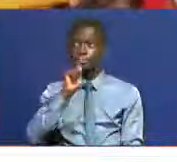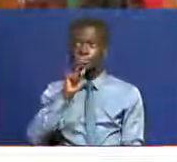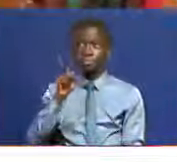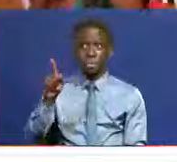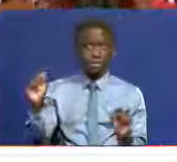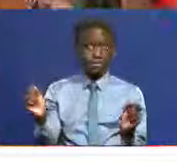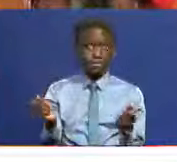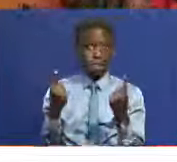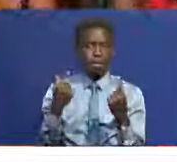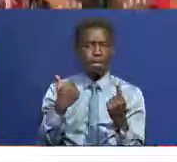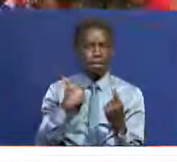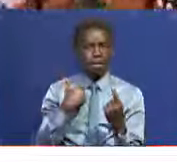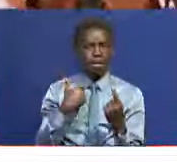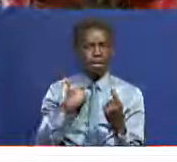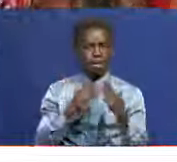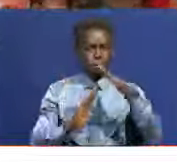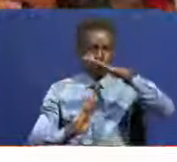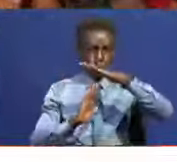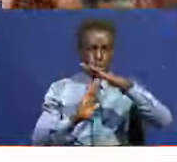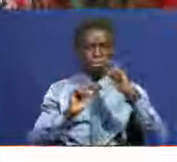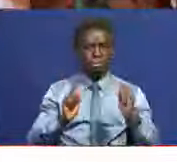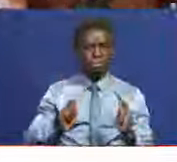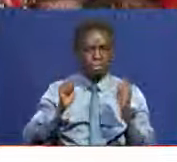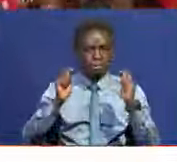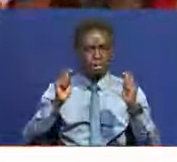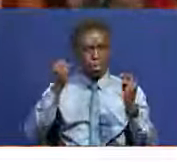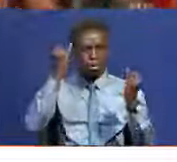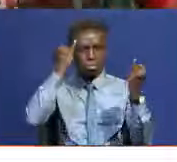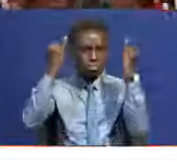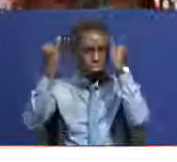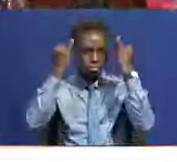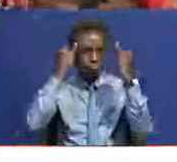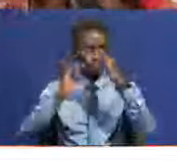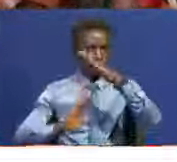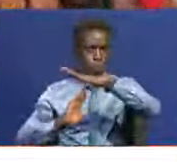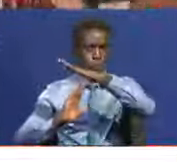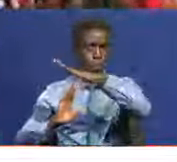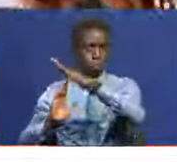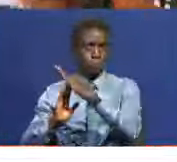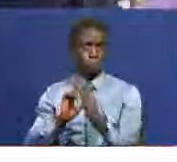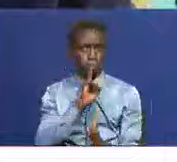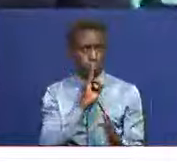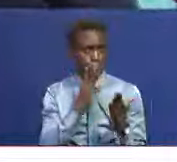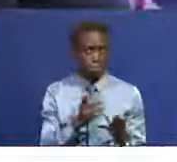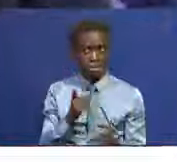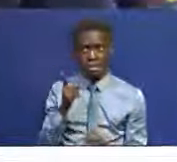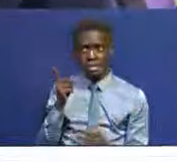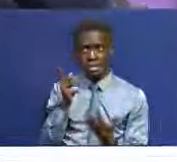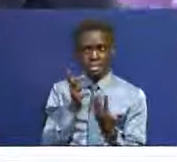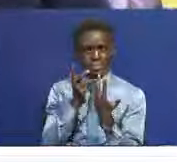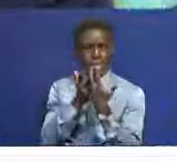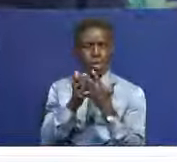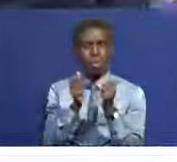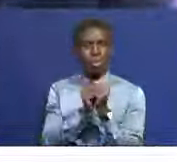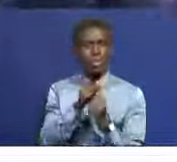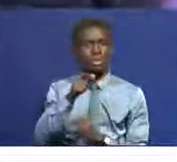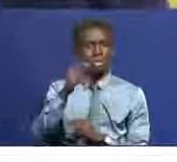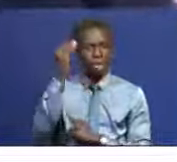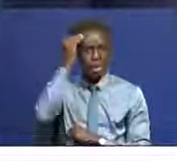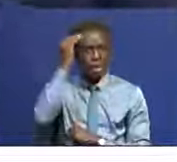comprise top-notch talents and creativity. Langat said the theme resonates with the country's education curriculum, which